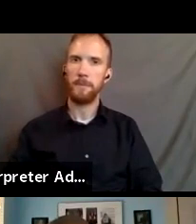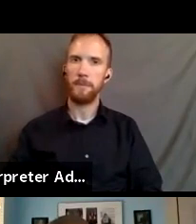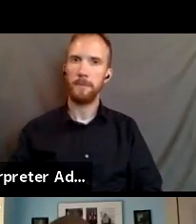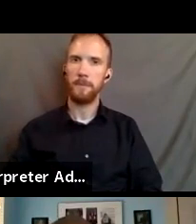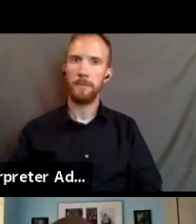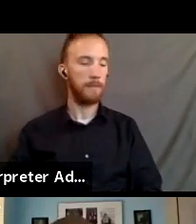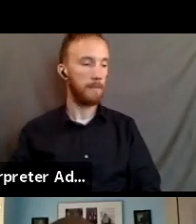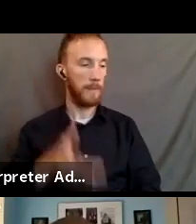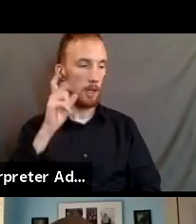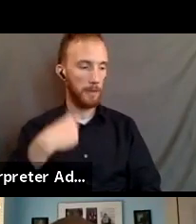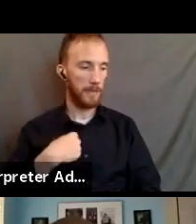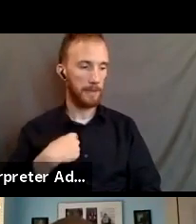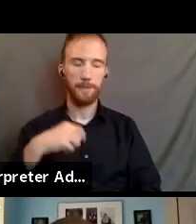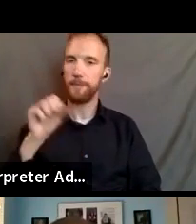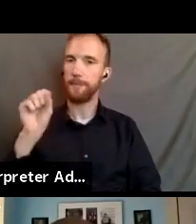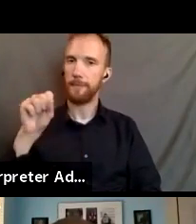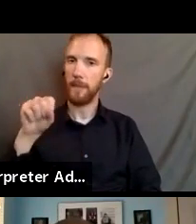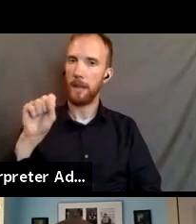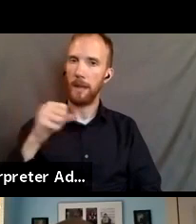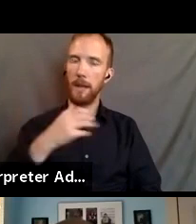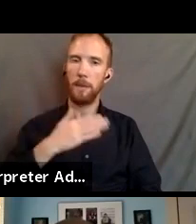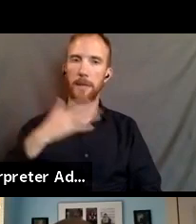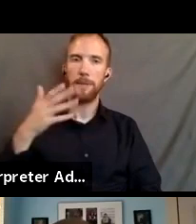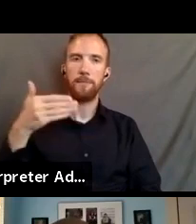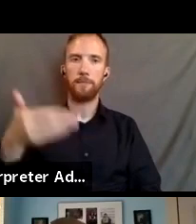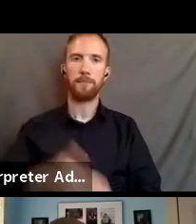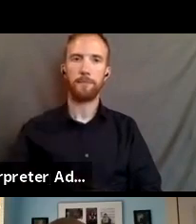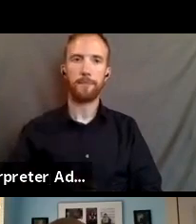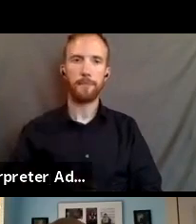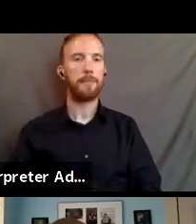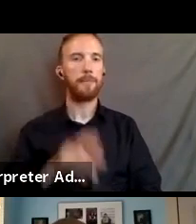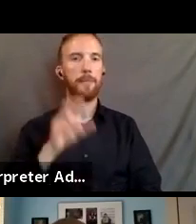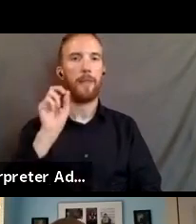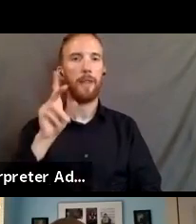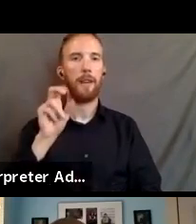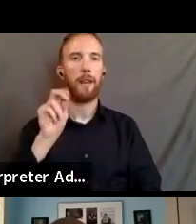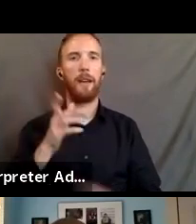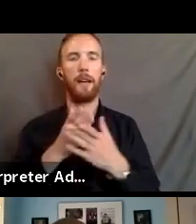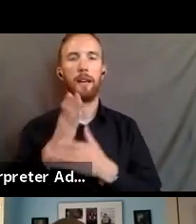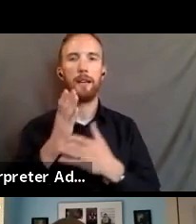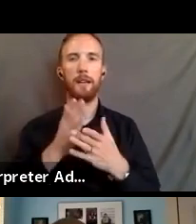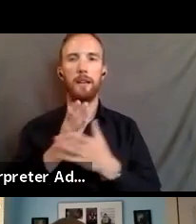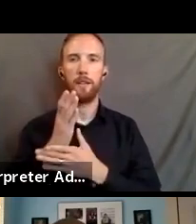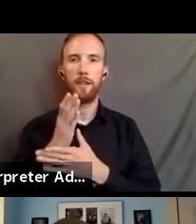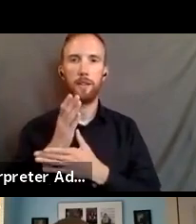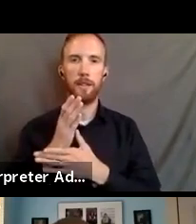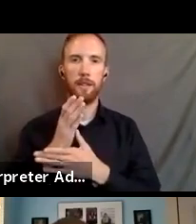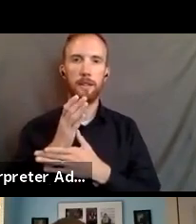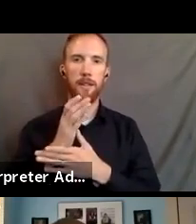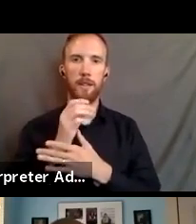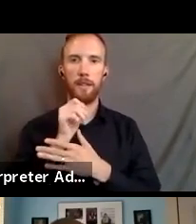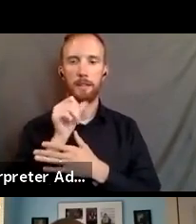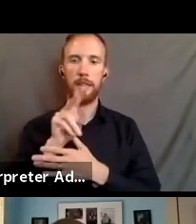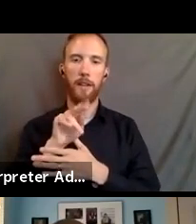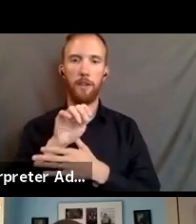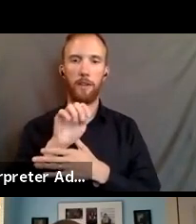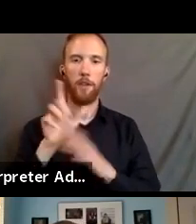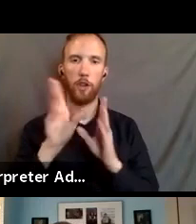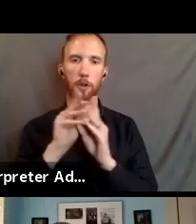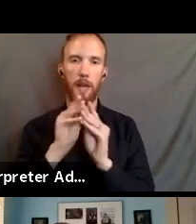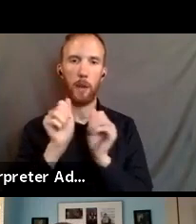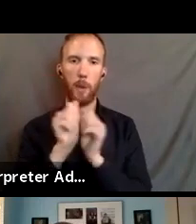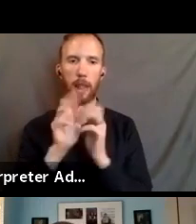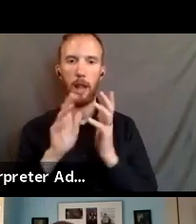can you hear me yes alderman please proceed okay all right it's not a virtual meeting without a glitch i want to